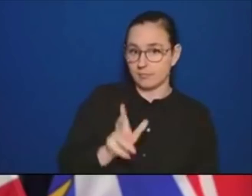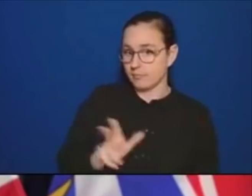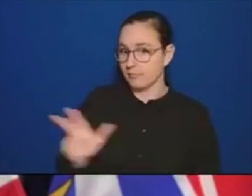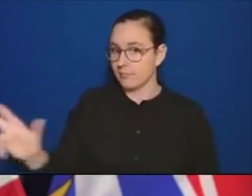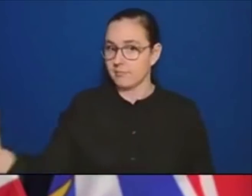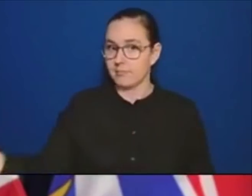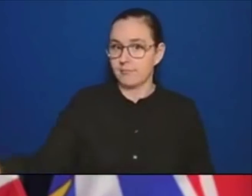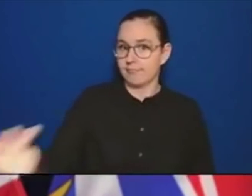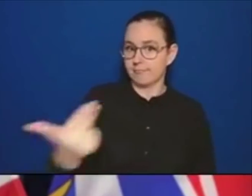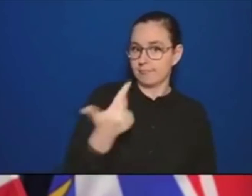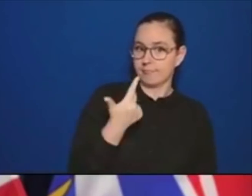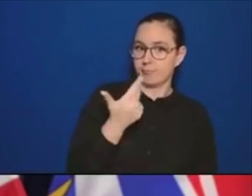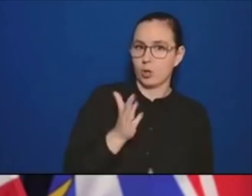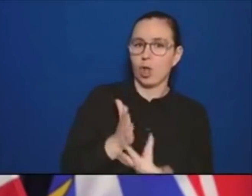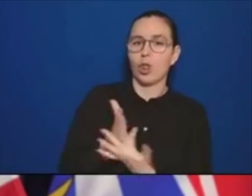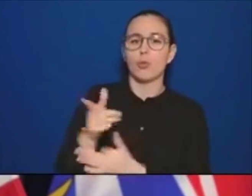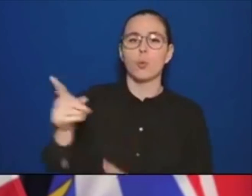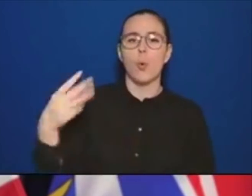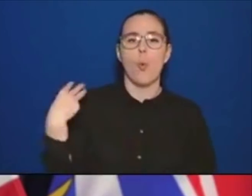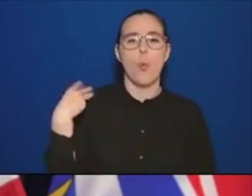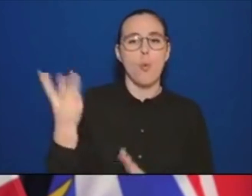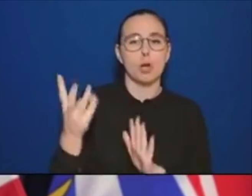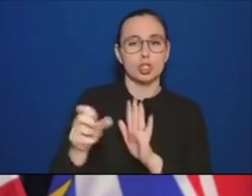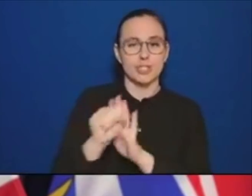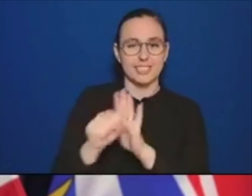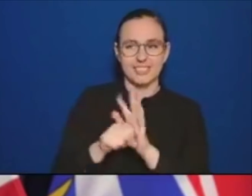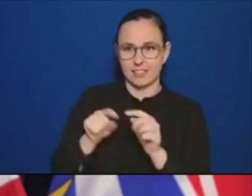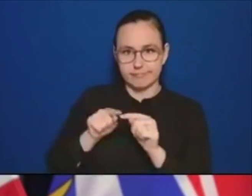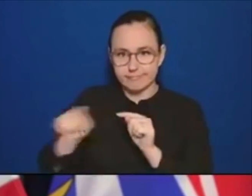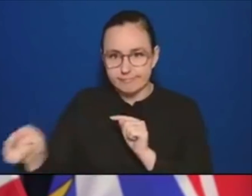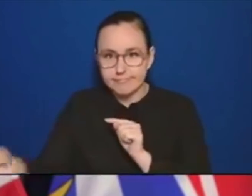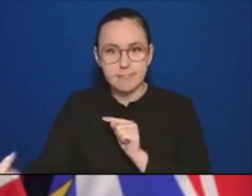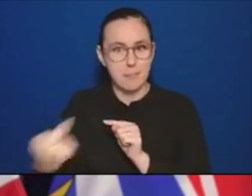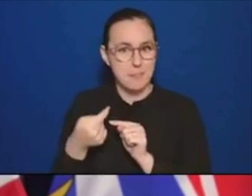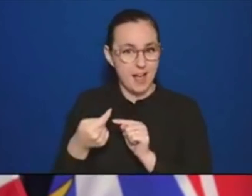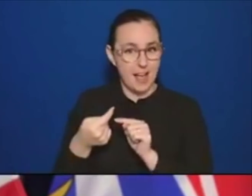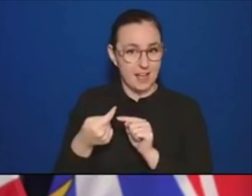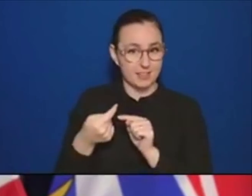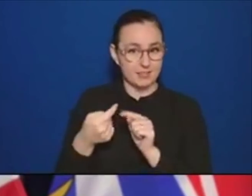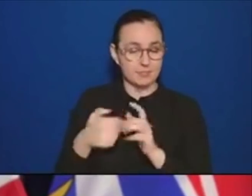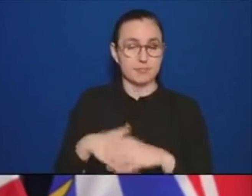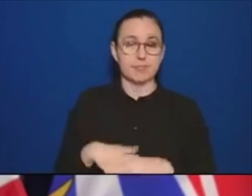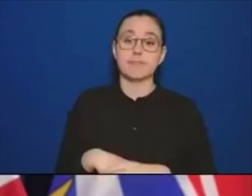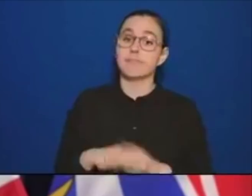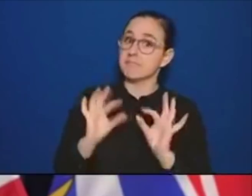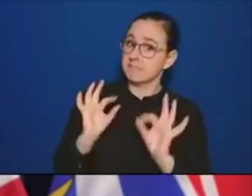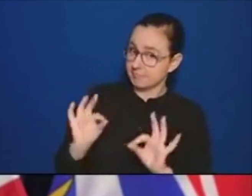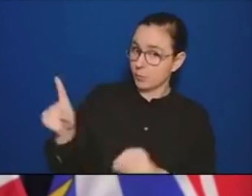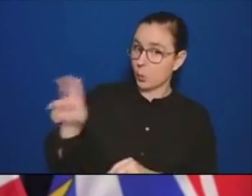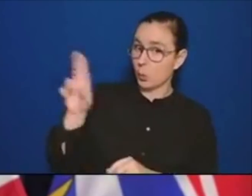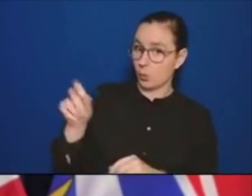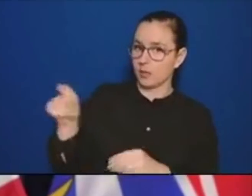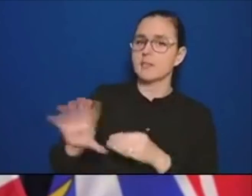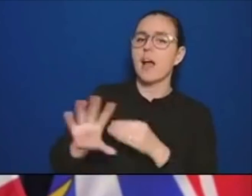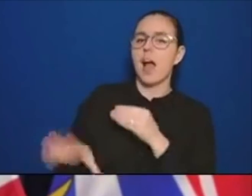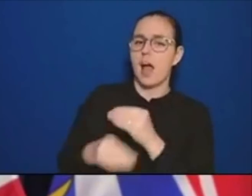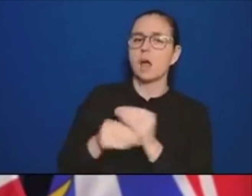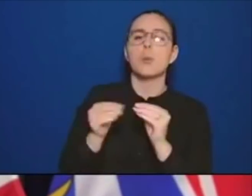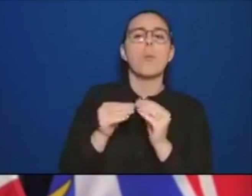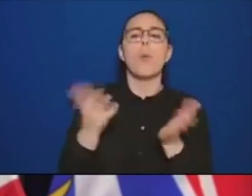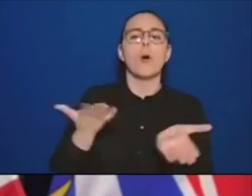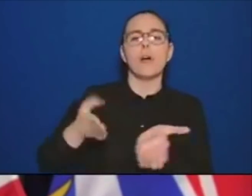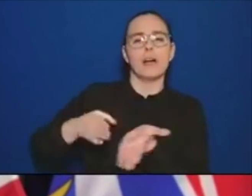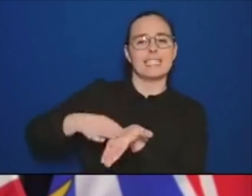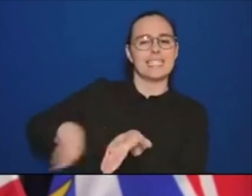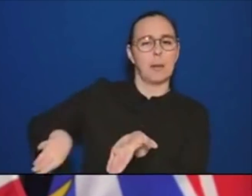the flood impact area. And I'm pleased to say that the United States has added more exemptions to that list as of today. This allows